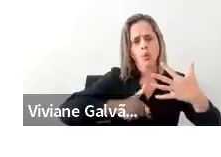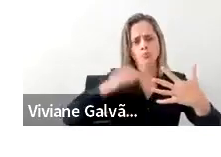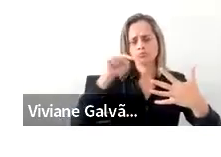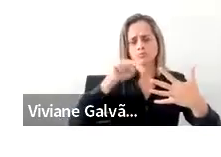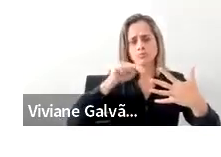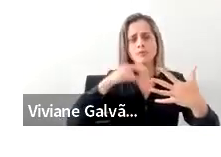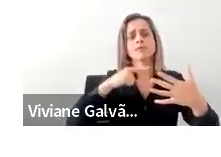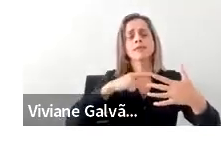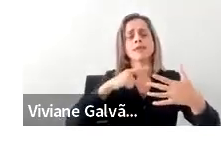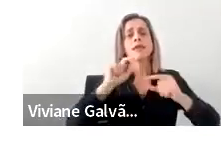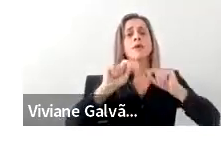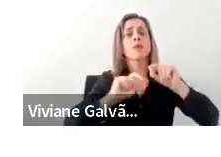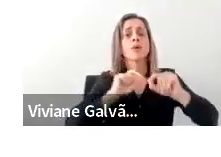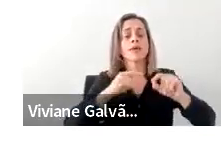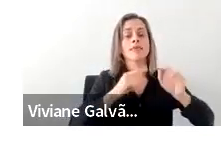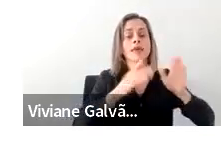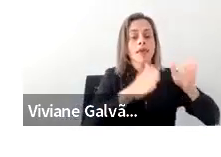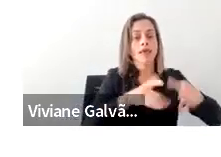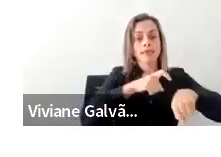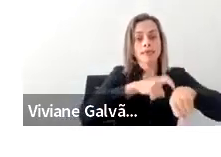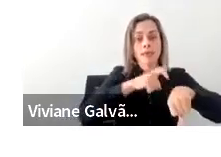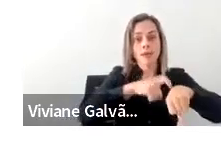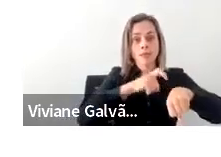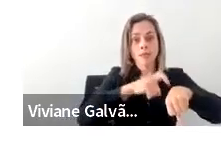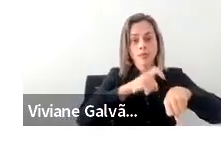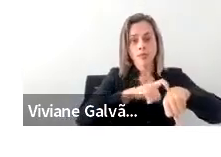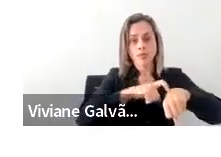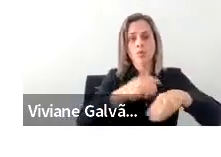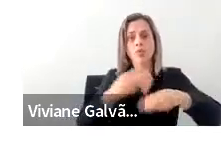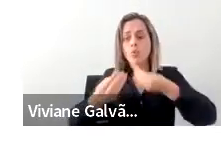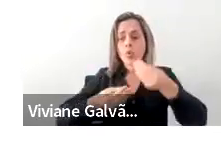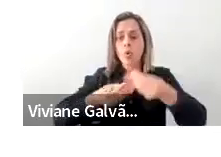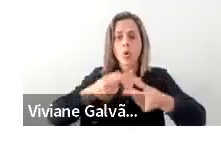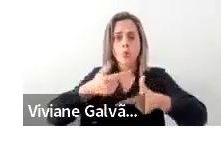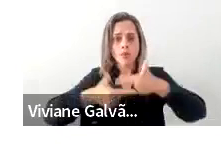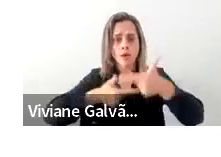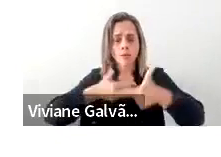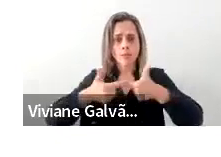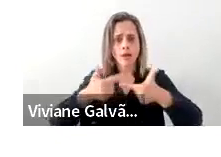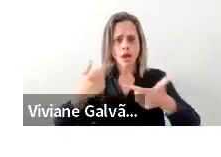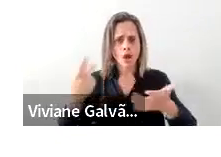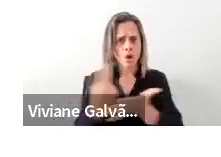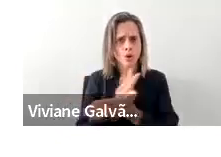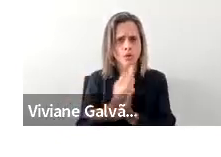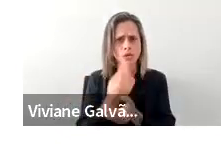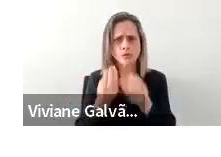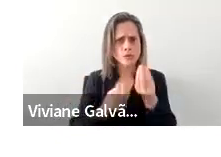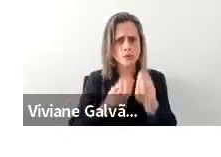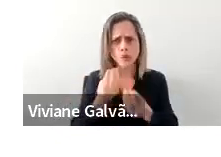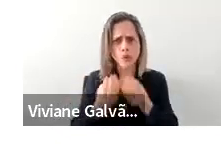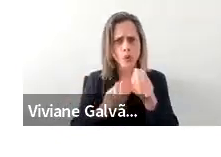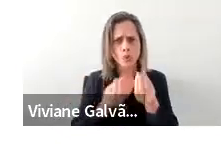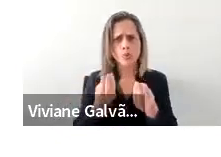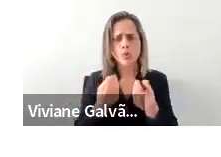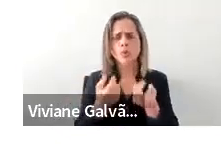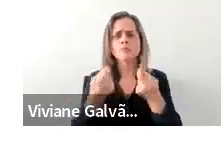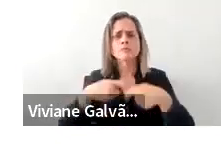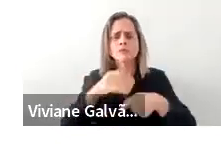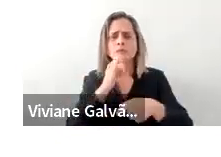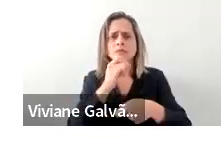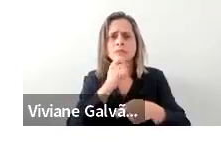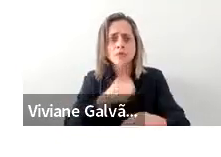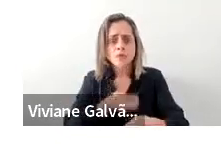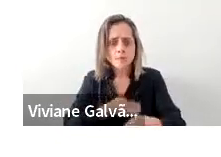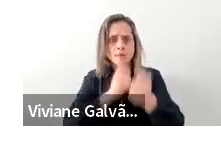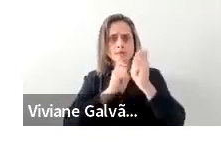Of course, he's got to do fishing, catch some fish, he's got to build a fire, etc.